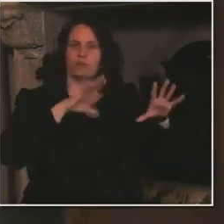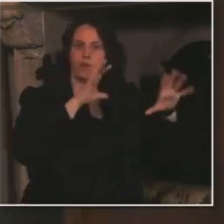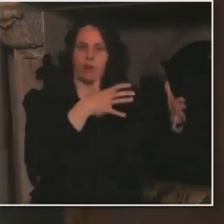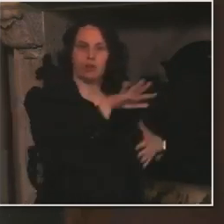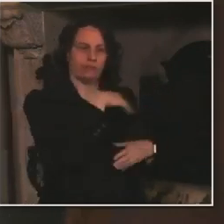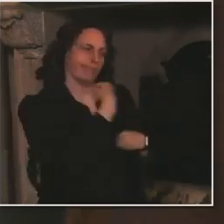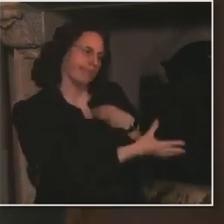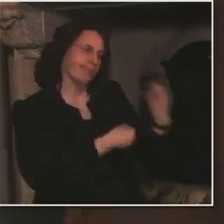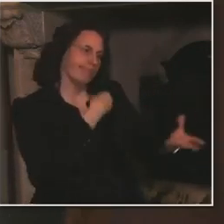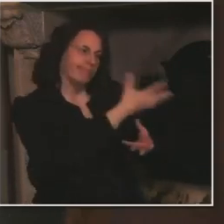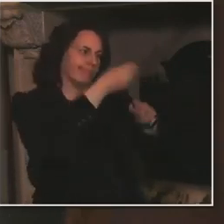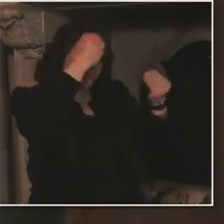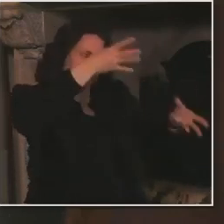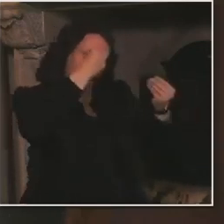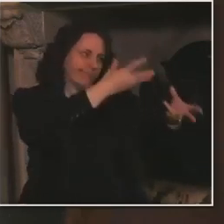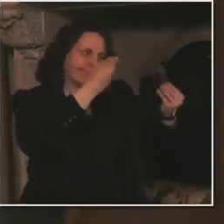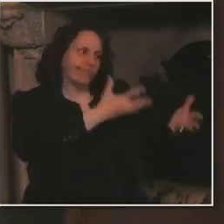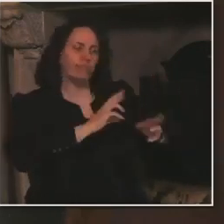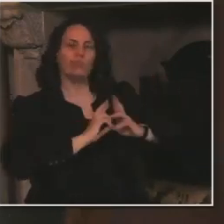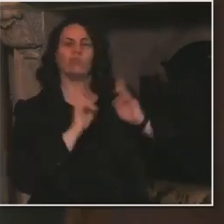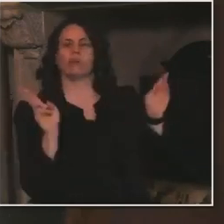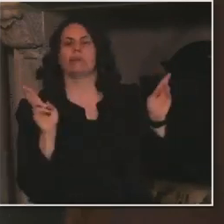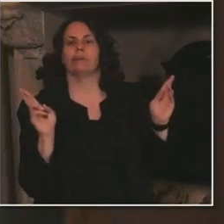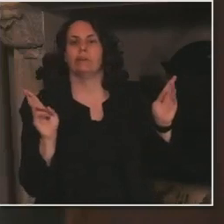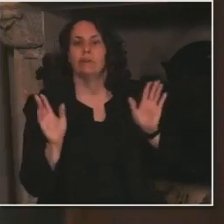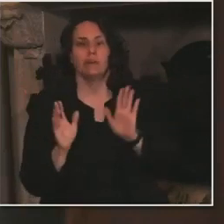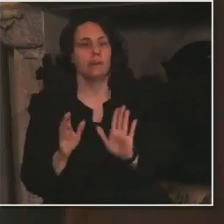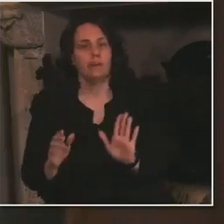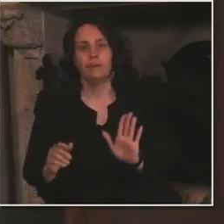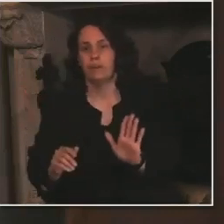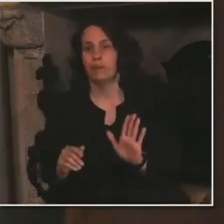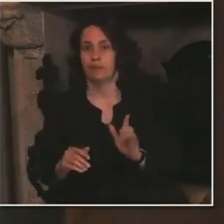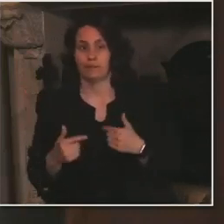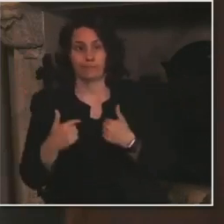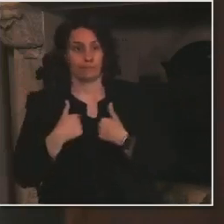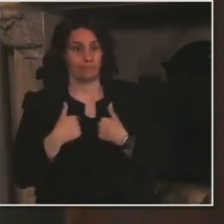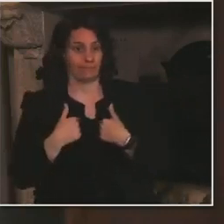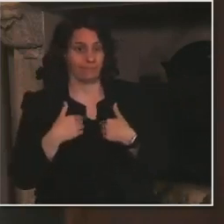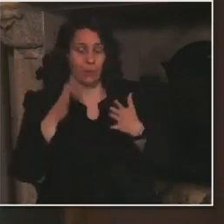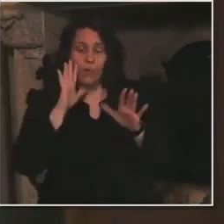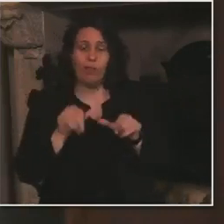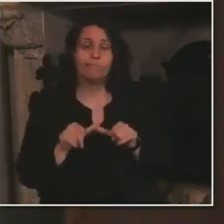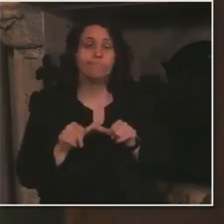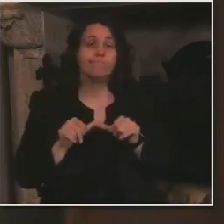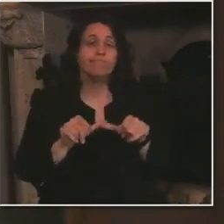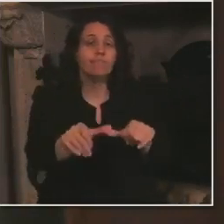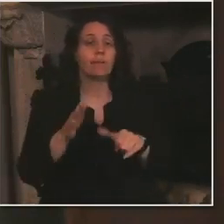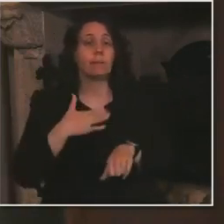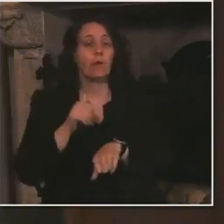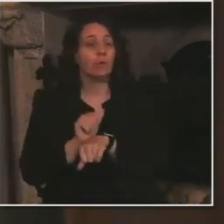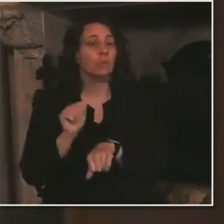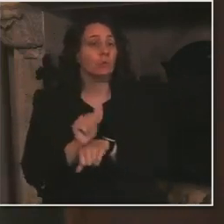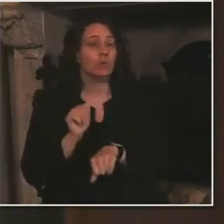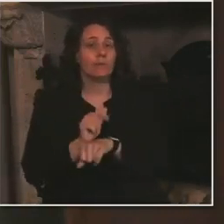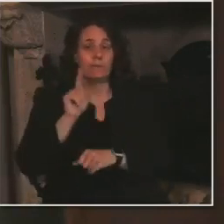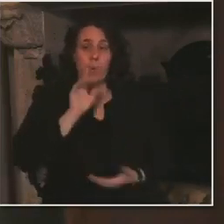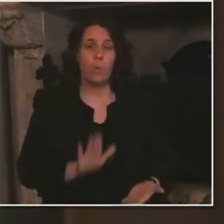through Facebook Live, and we will continue to be like we have with you and through our website, to be as transparent